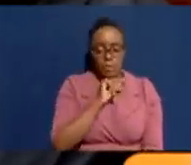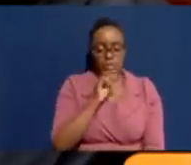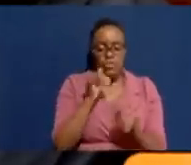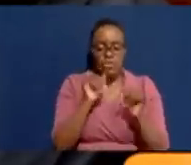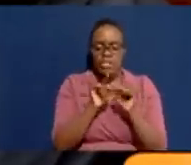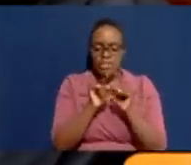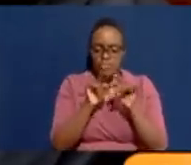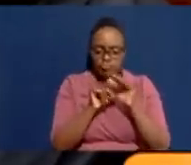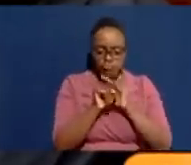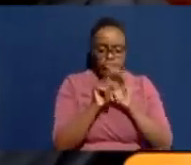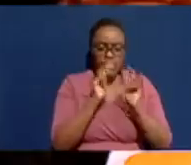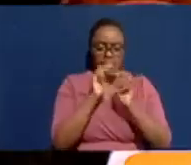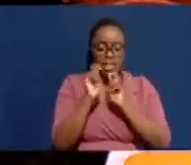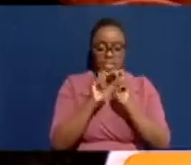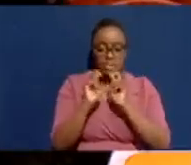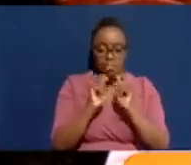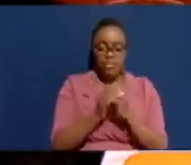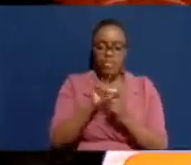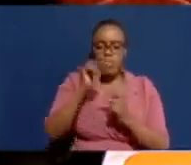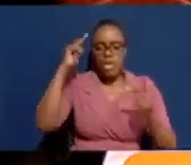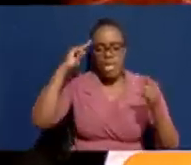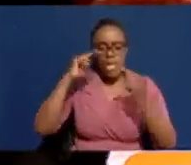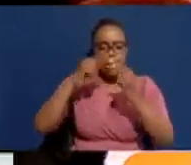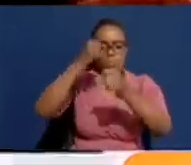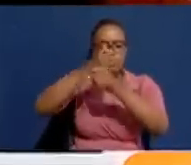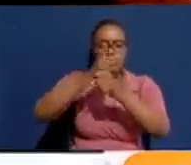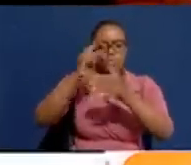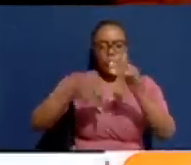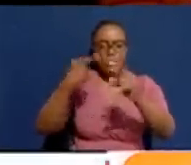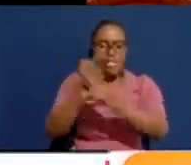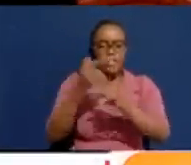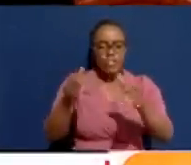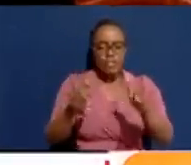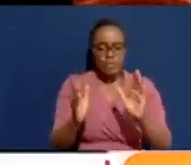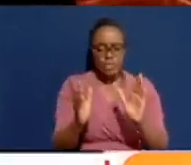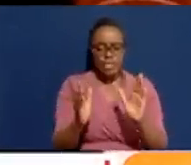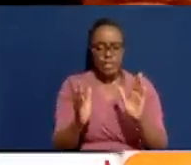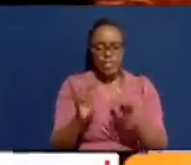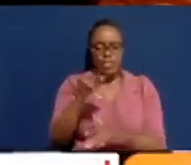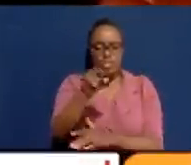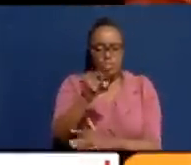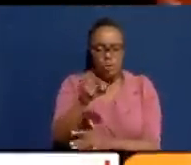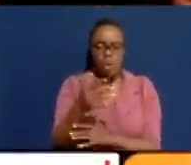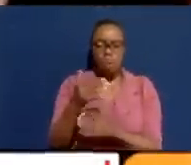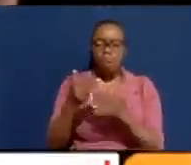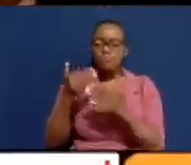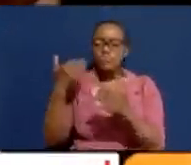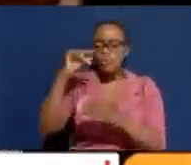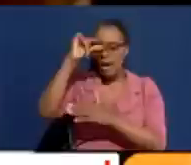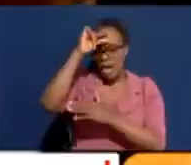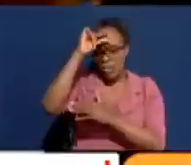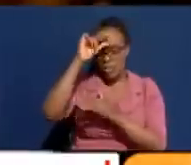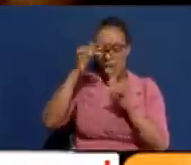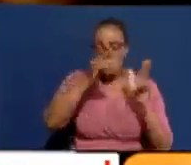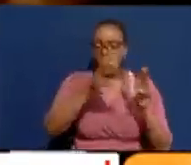way into the vetting session. What do you intend to do differently from your predecessors, away from